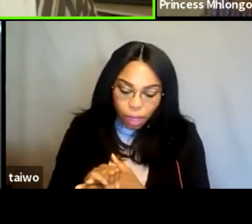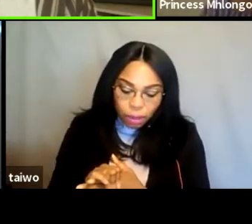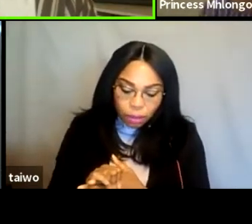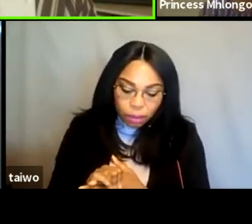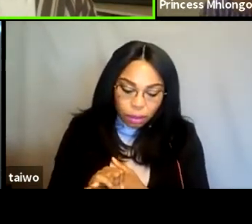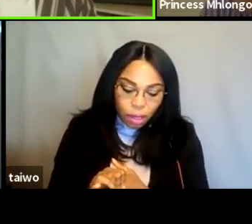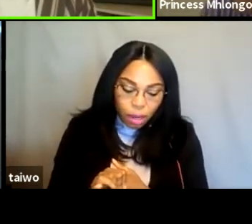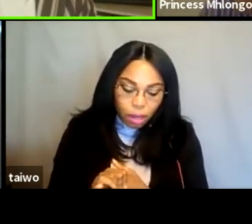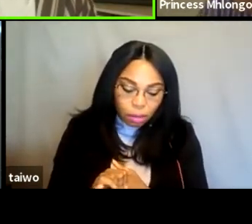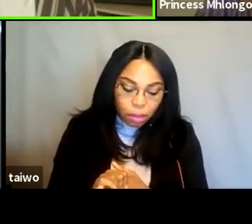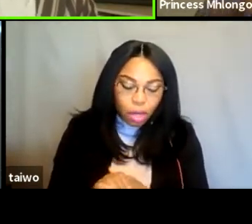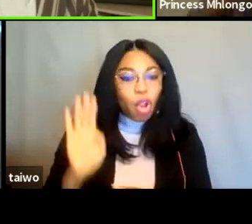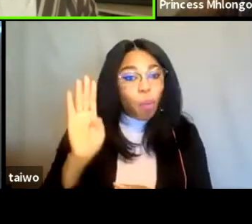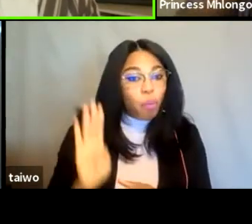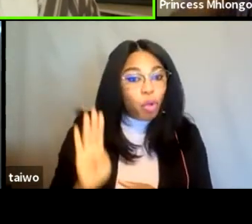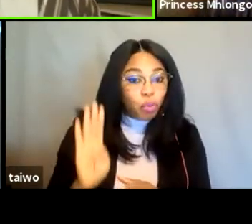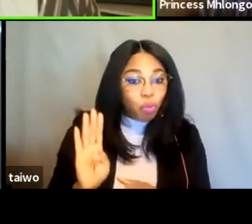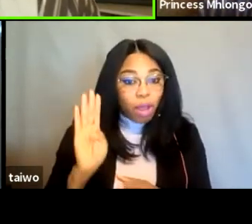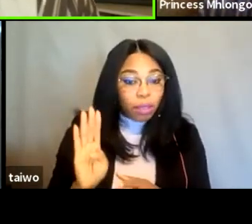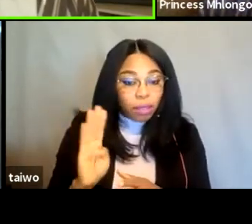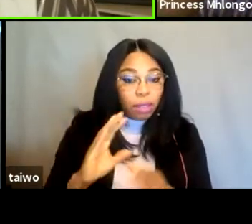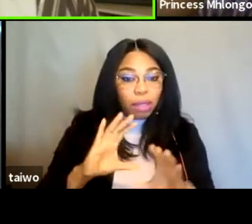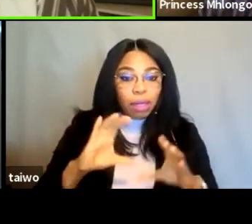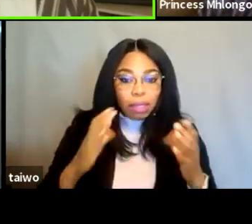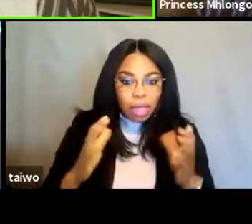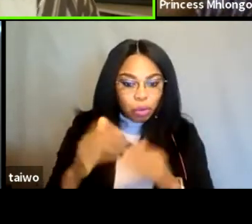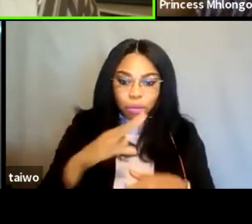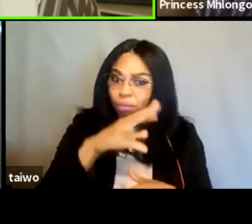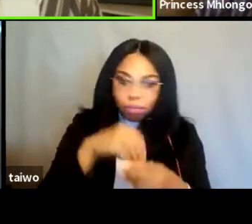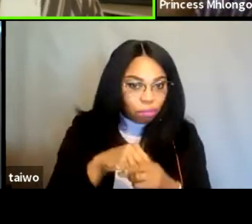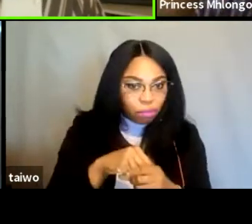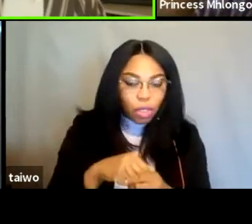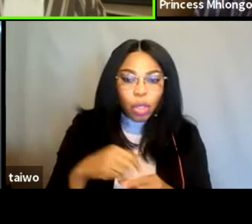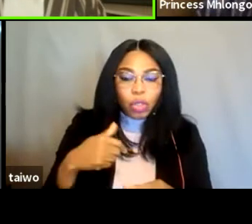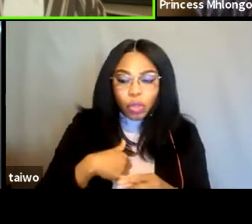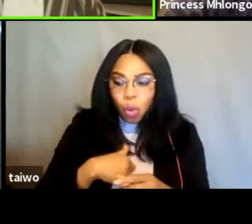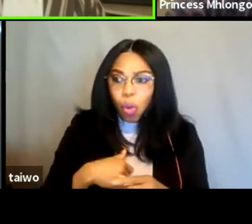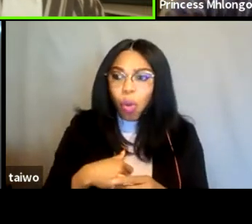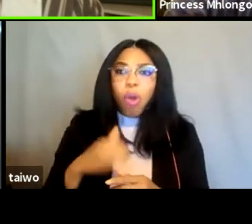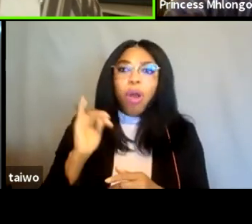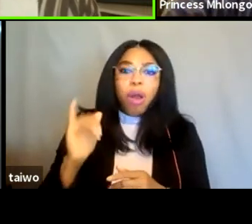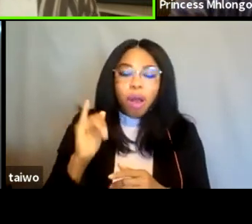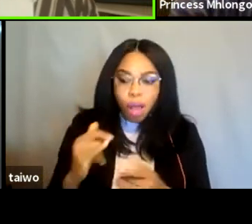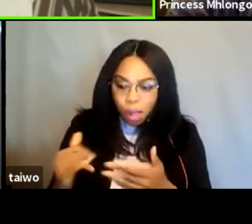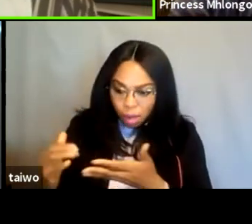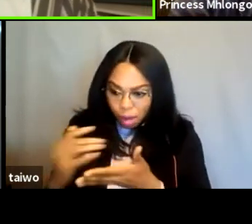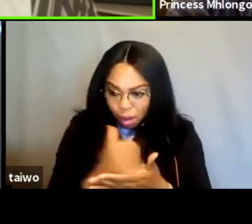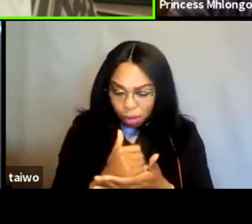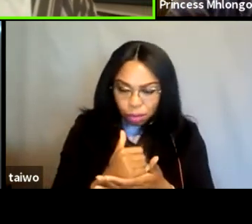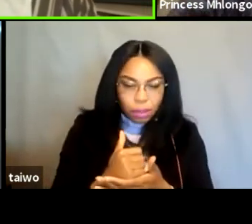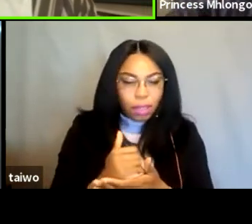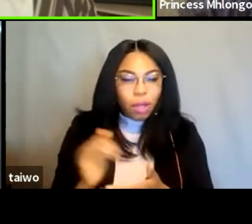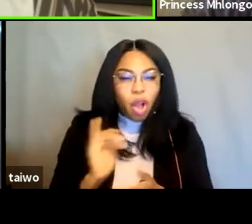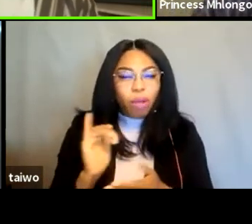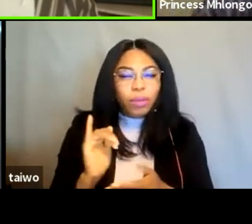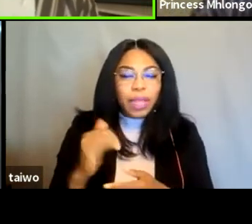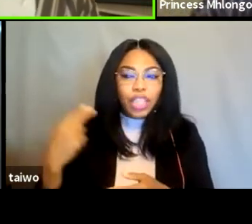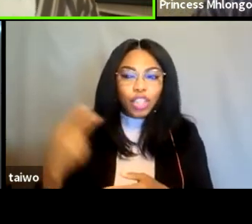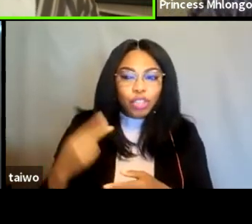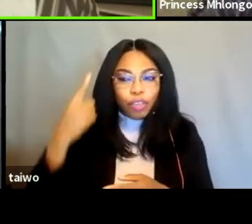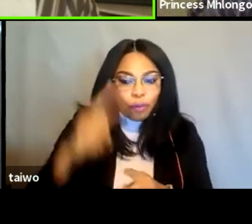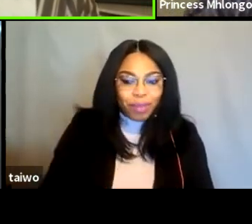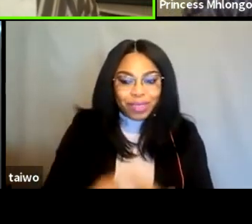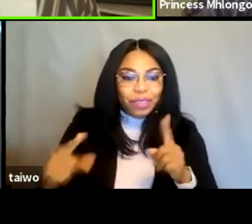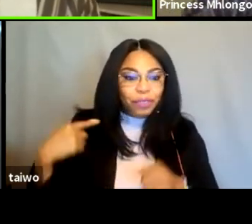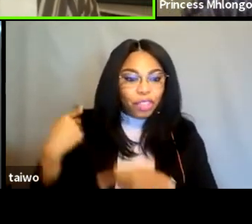So I was very aware that I'm putting together, curating, almost a history for a different generation. There